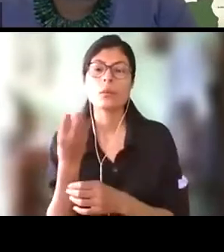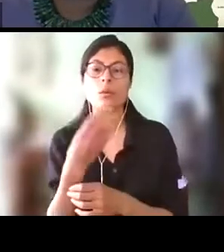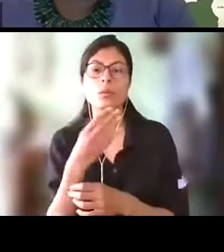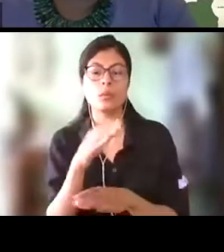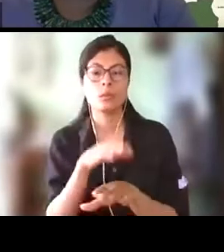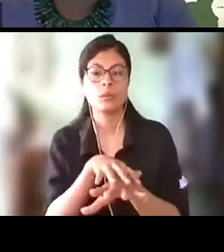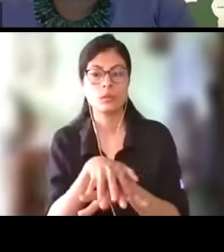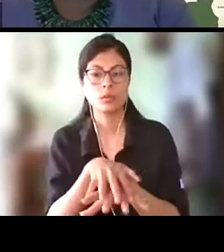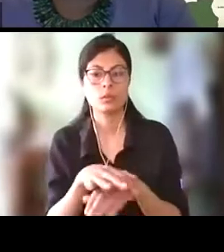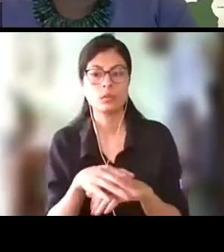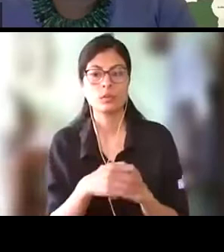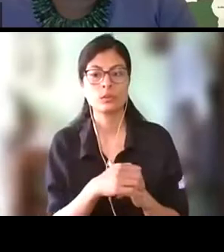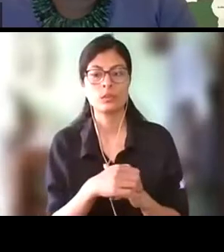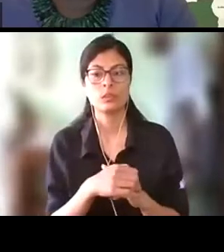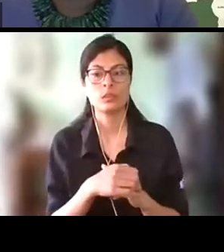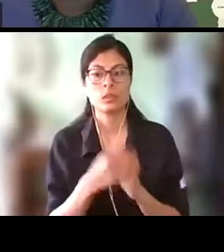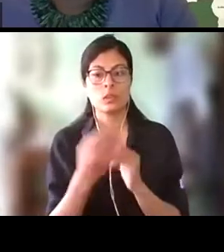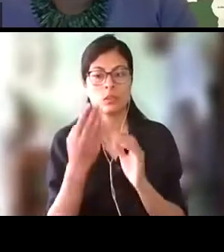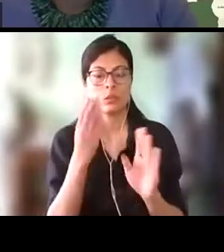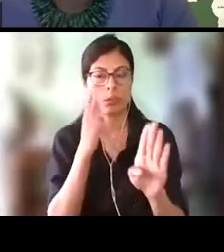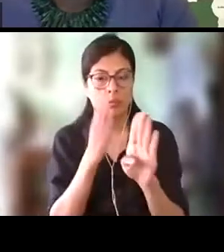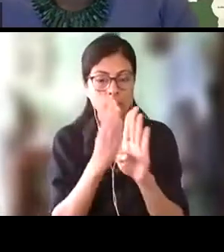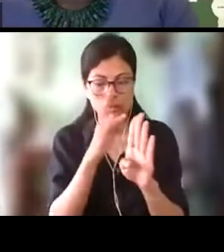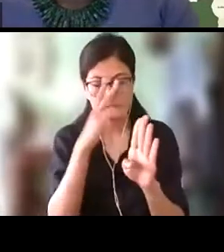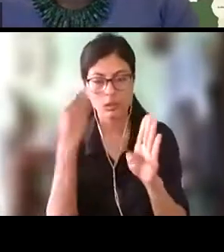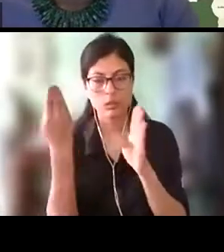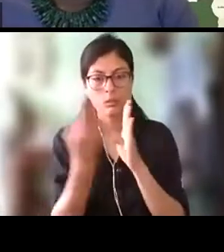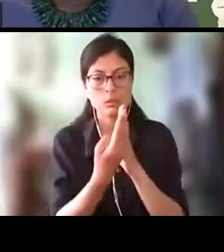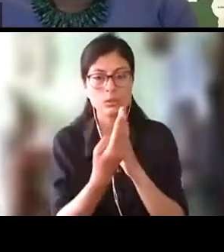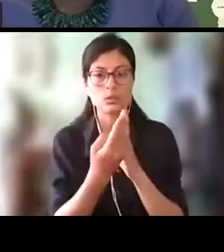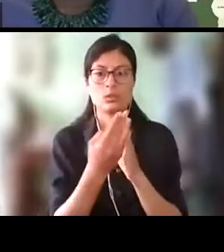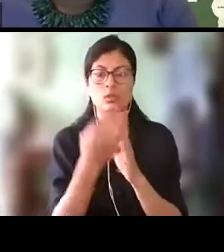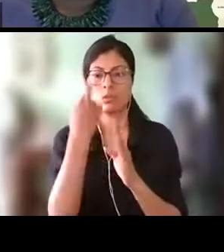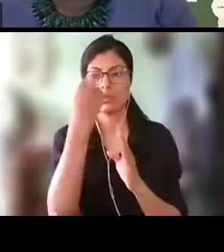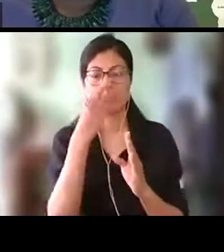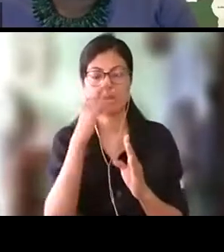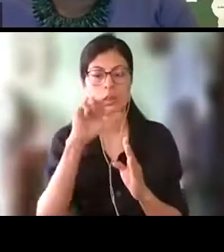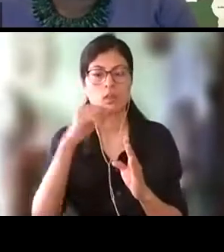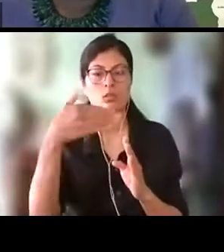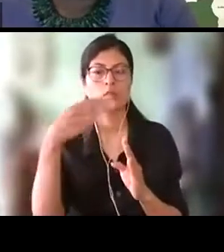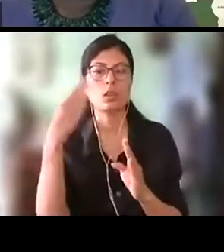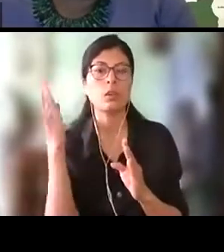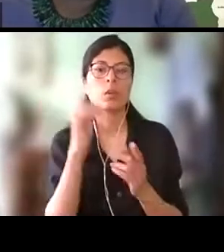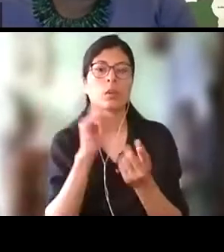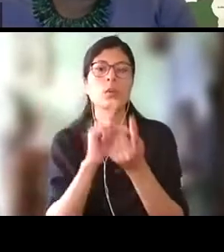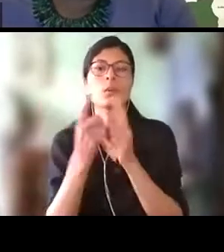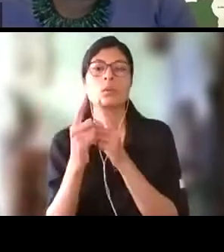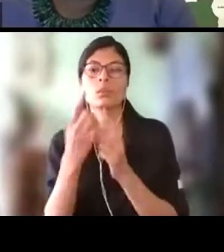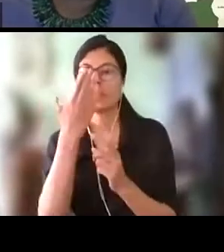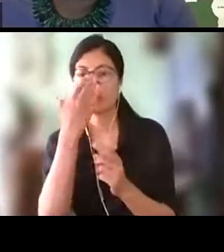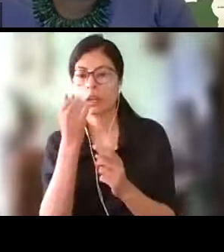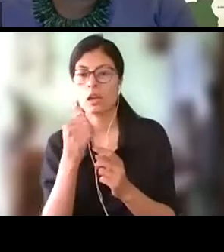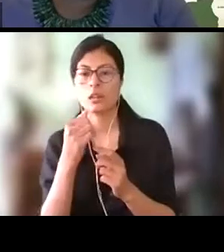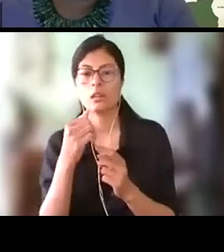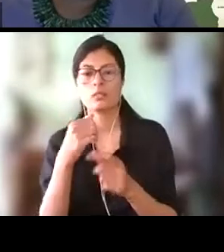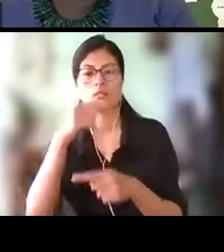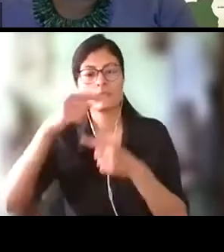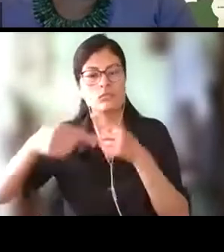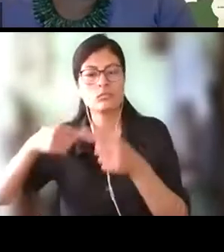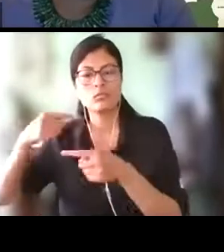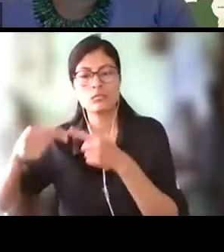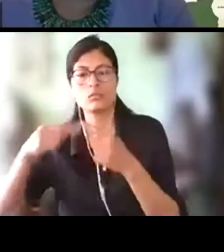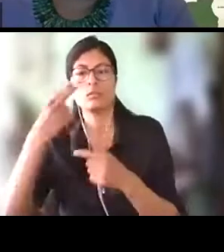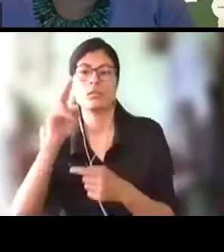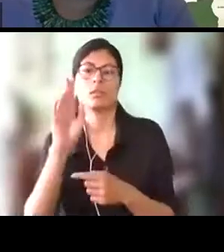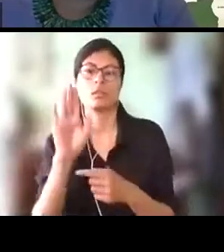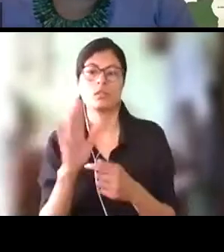to the overall intervention of all these disasters and casualties, we often and we hardly